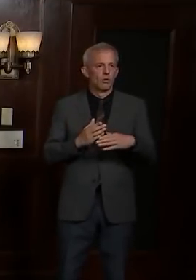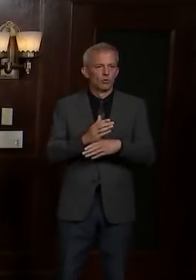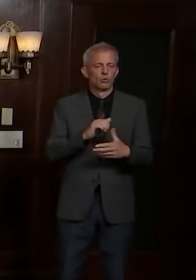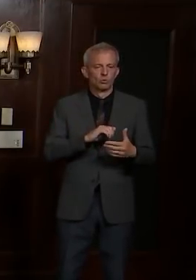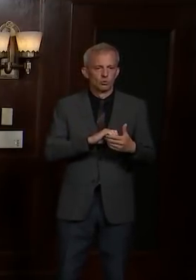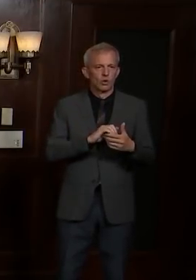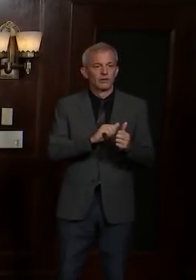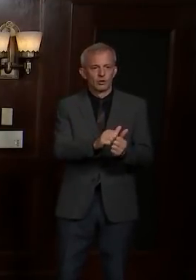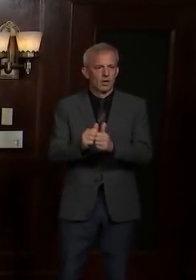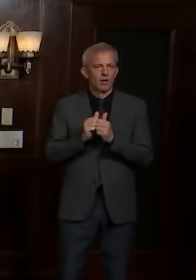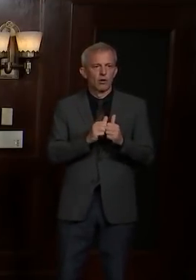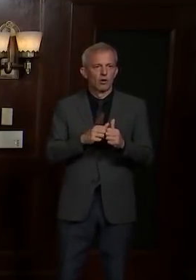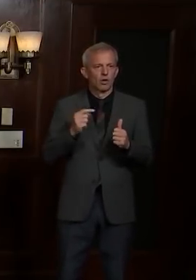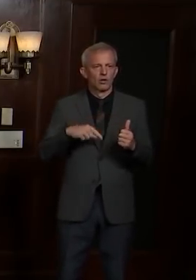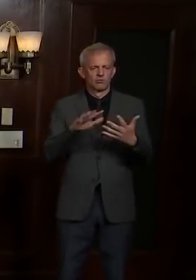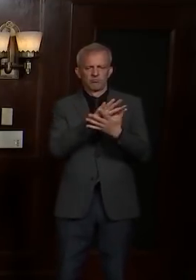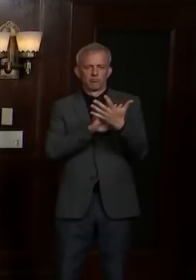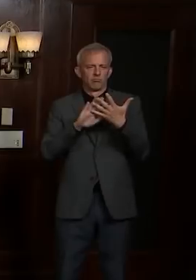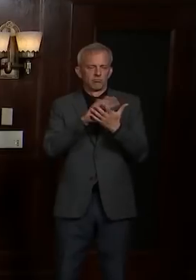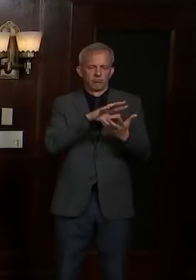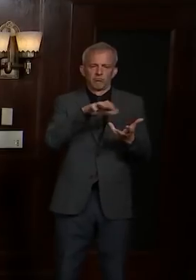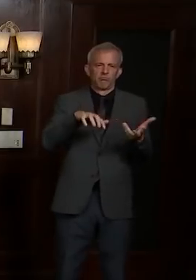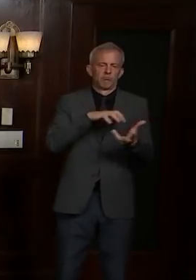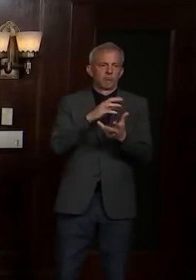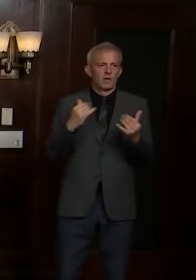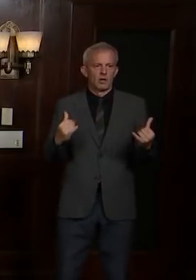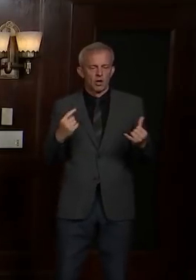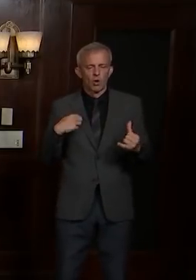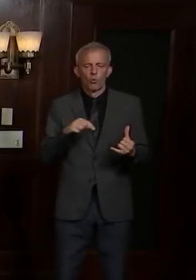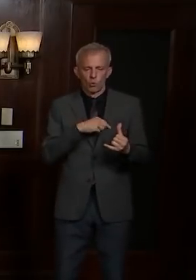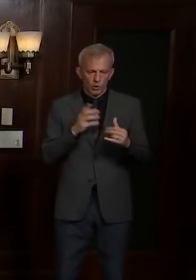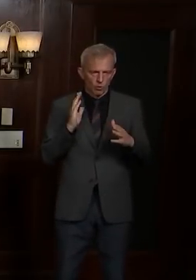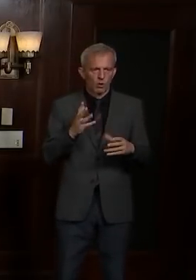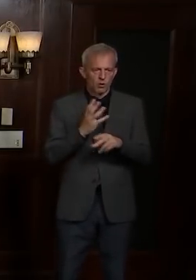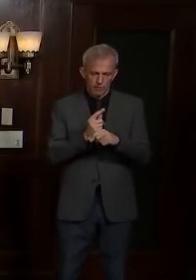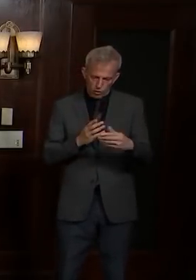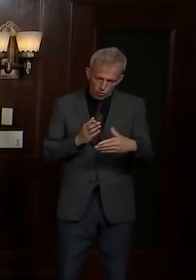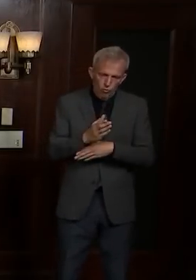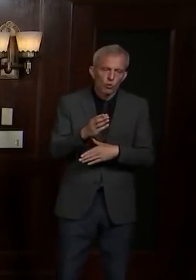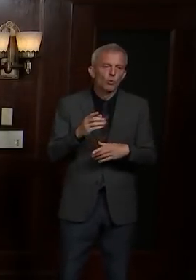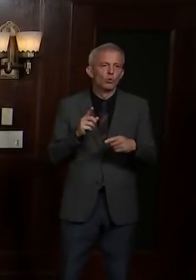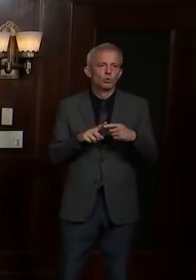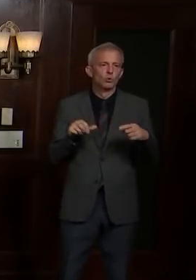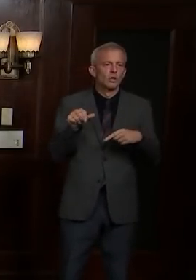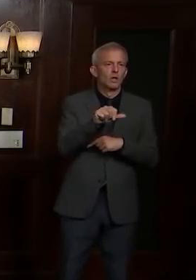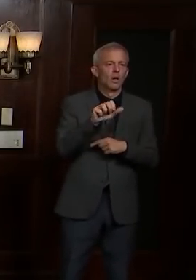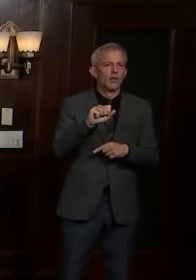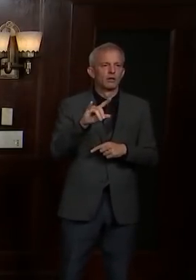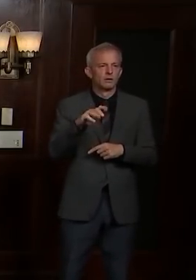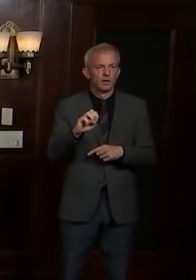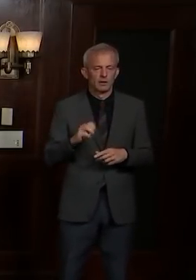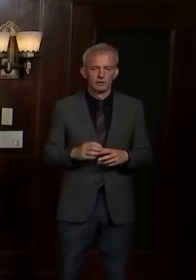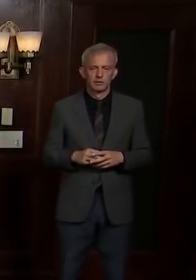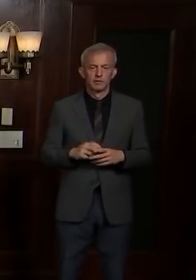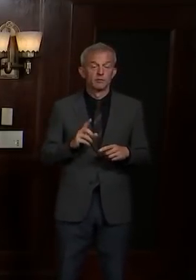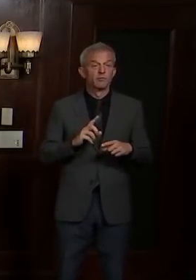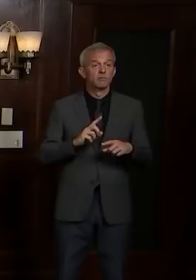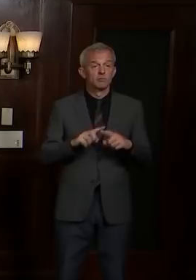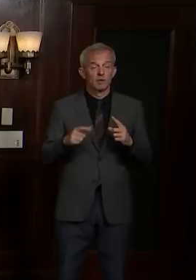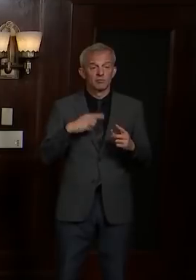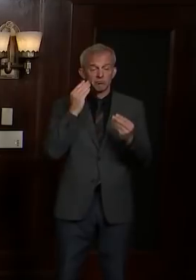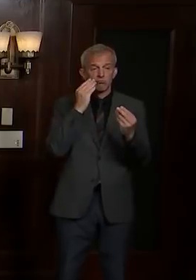march through this fog together to the other side. But I can tell you without hesitation that the determination and the ability of